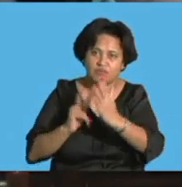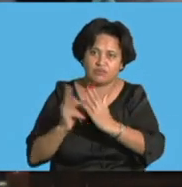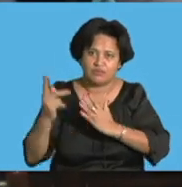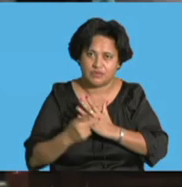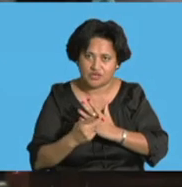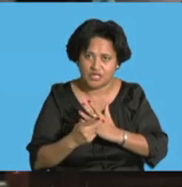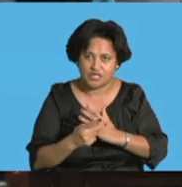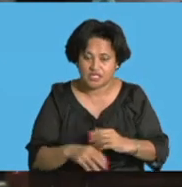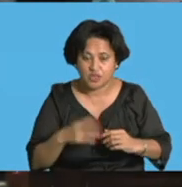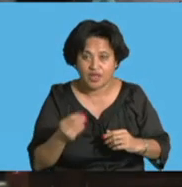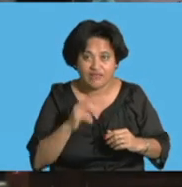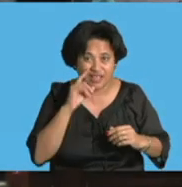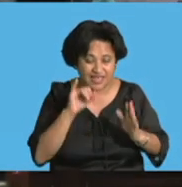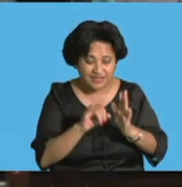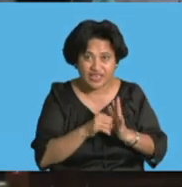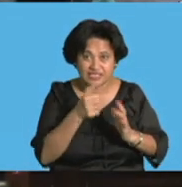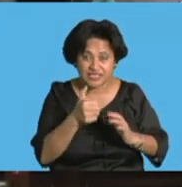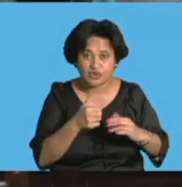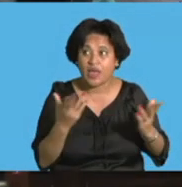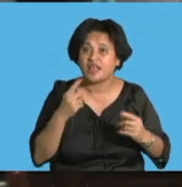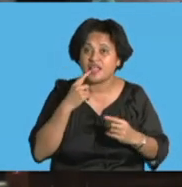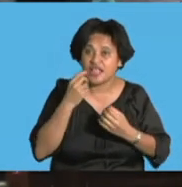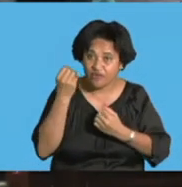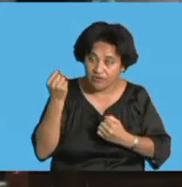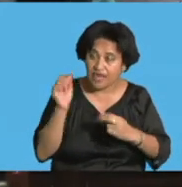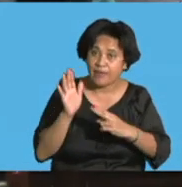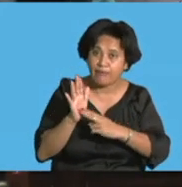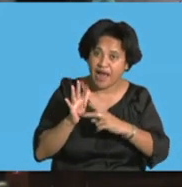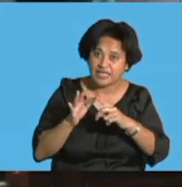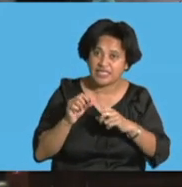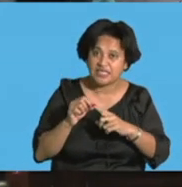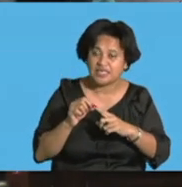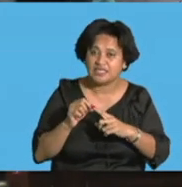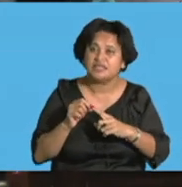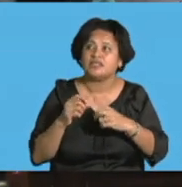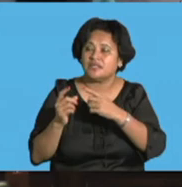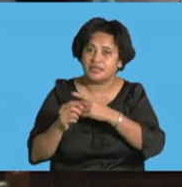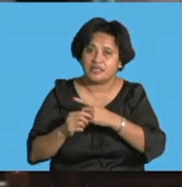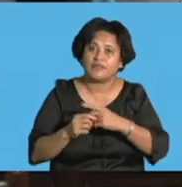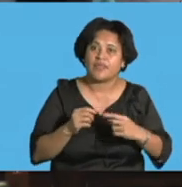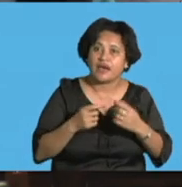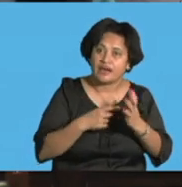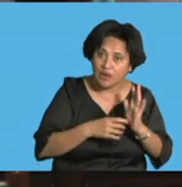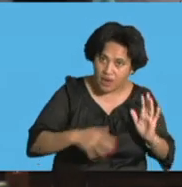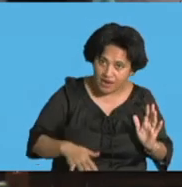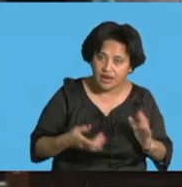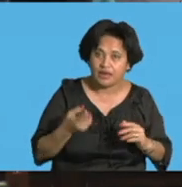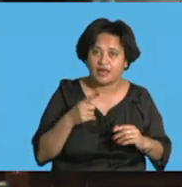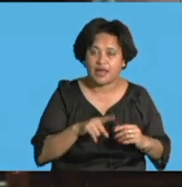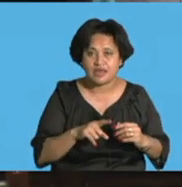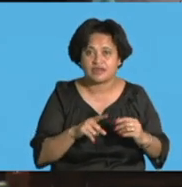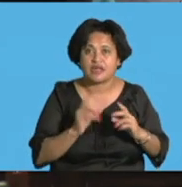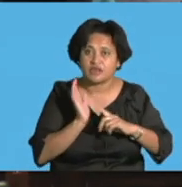been identified, and these sites are Davulevu, Nepani, Wainimbuku, Rewanga, Tavakumbu, and Tavua in central and